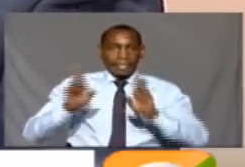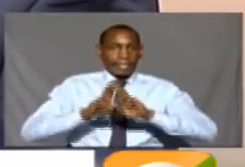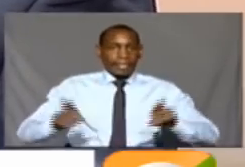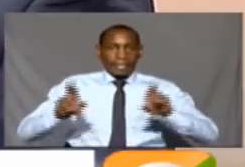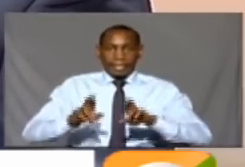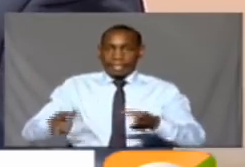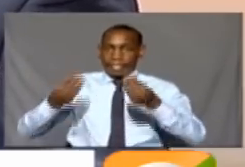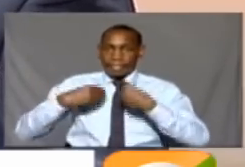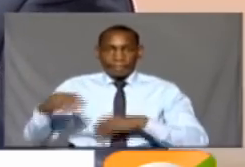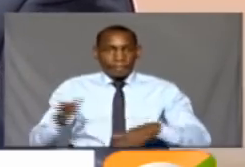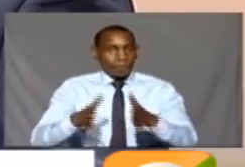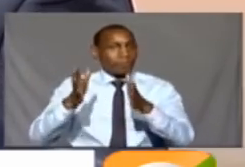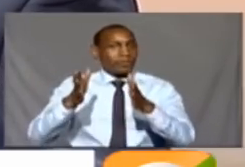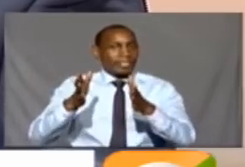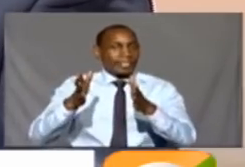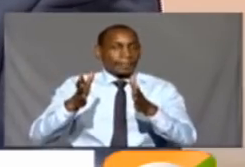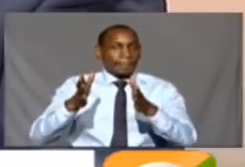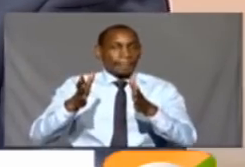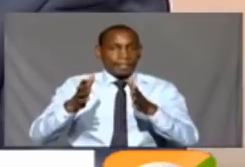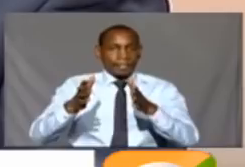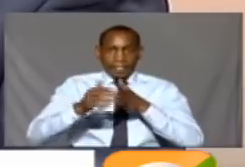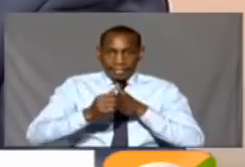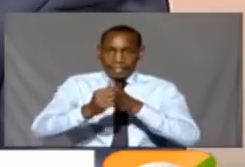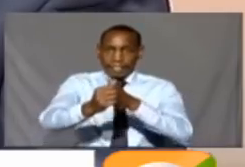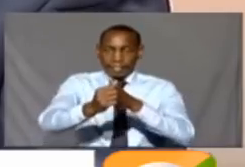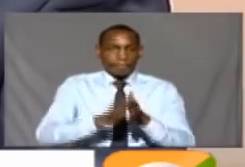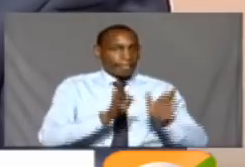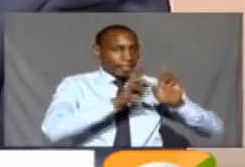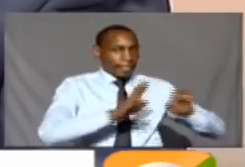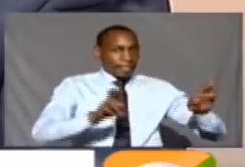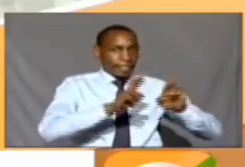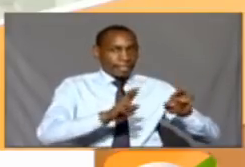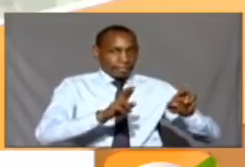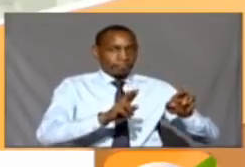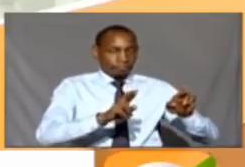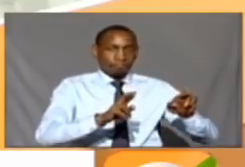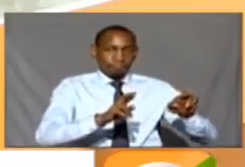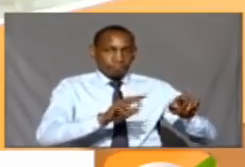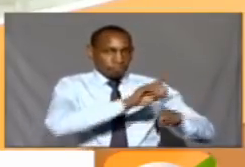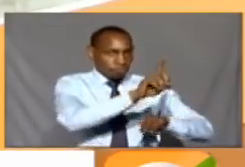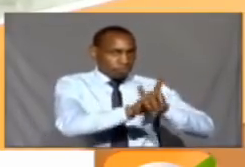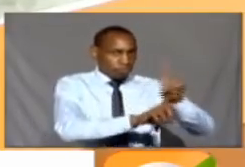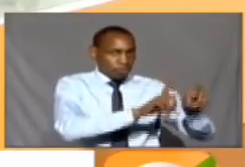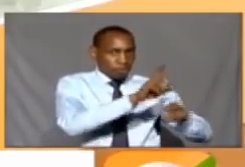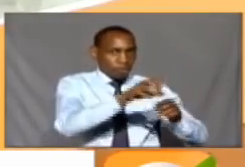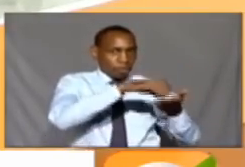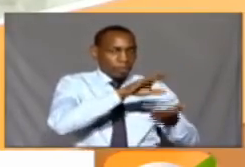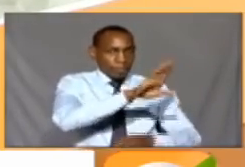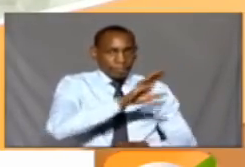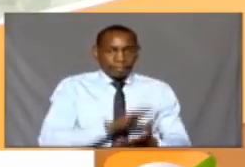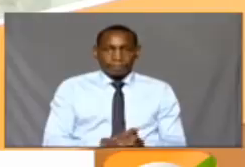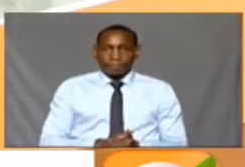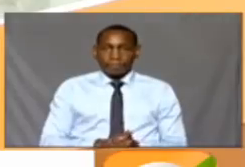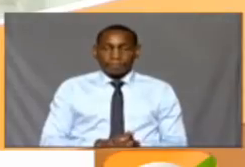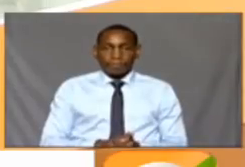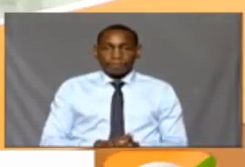the opportunity yes. to carry that flag. Are you ready to stand up to the scrutiny of that seat, and which is why I bring up these questions for